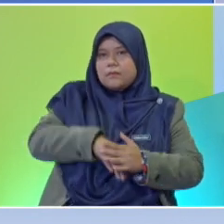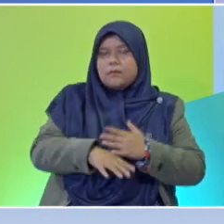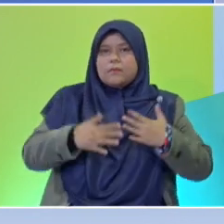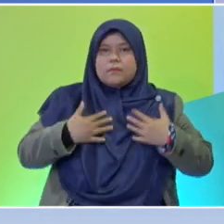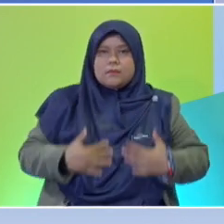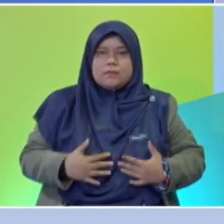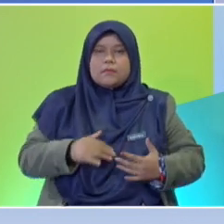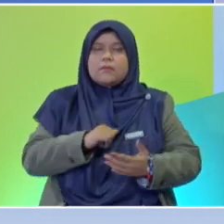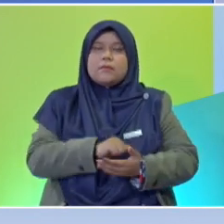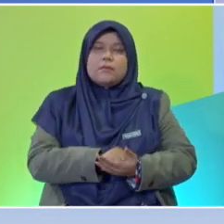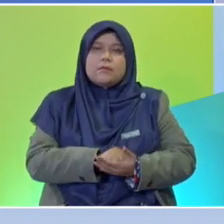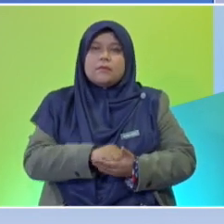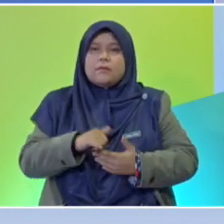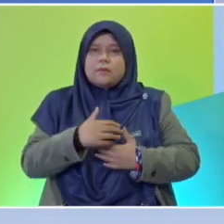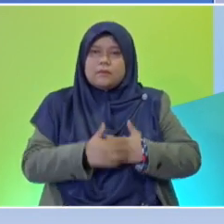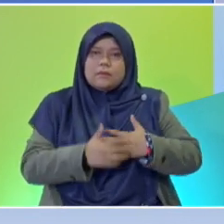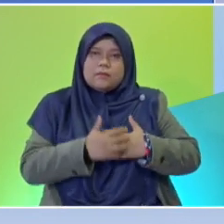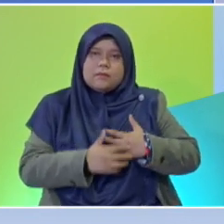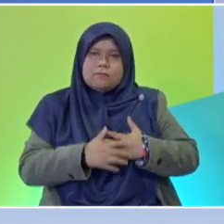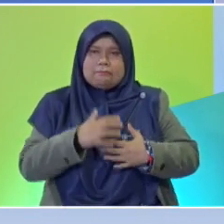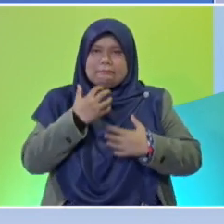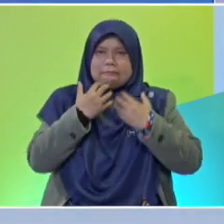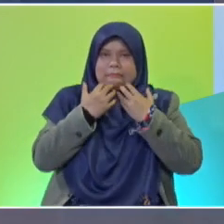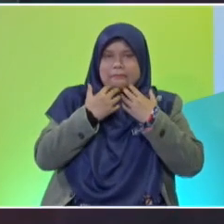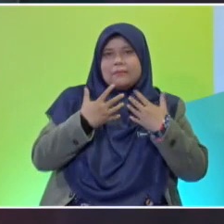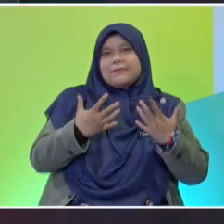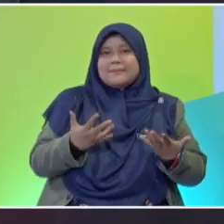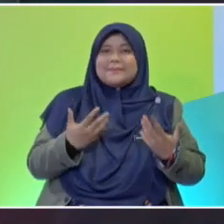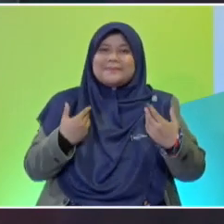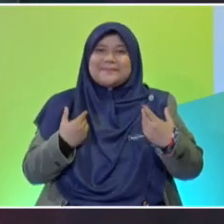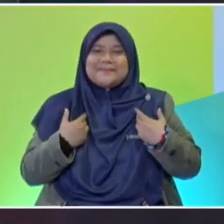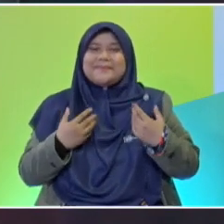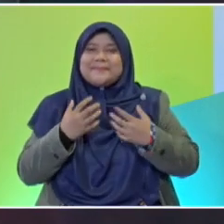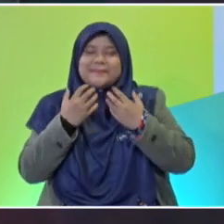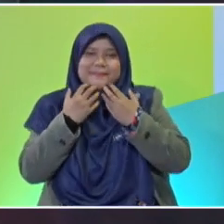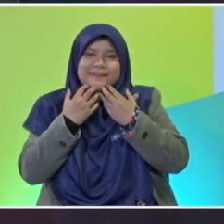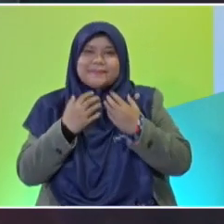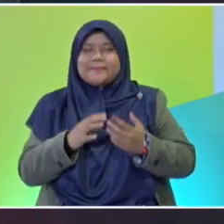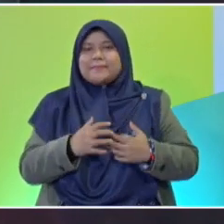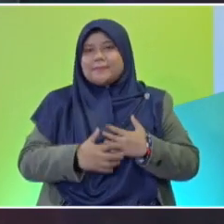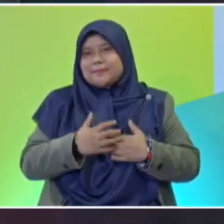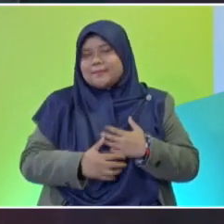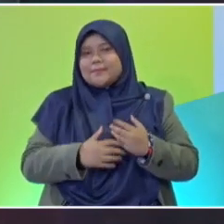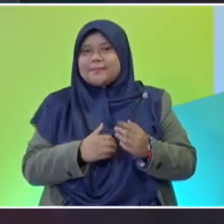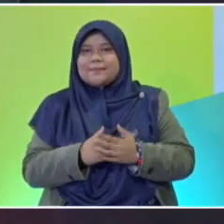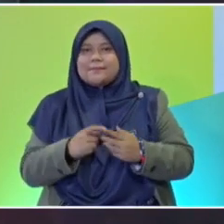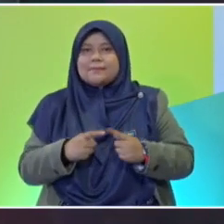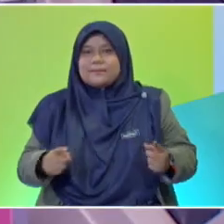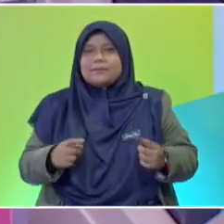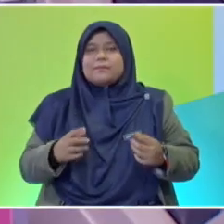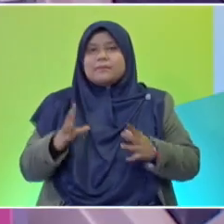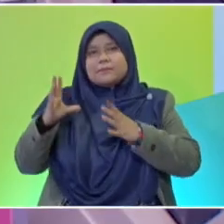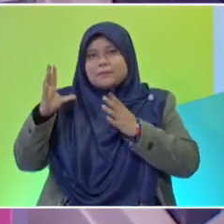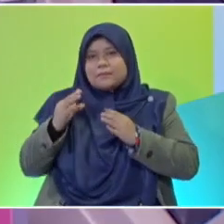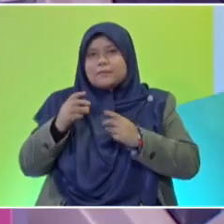is so essential, but some people are afraid of it. Yes. I cannot, teacher. You cannot. Yeah, I Oh, cannot see okay. blood. Yeah. But I hope by today